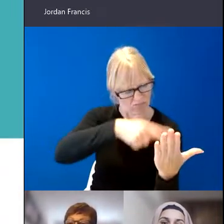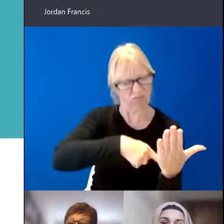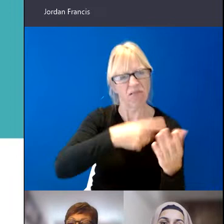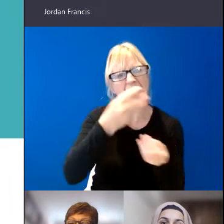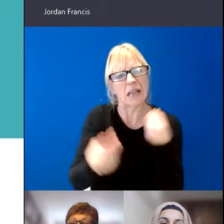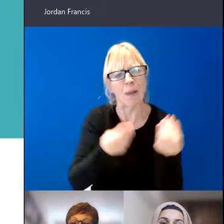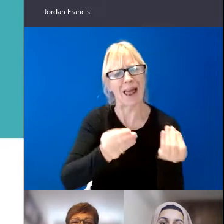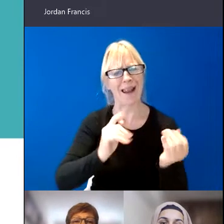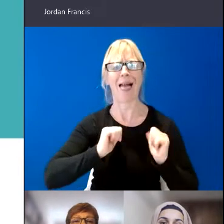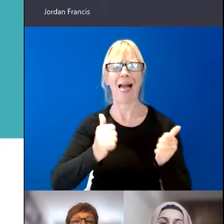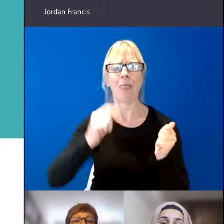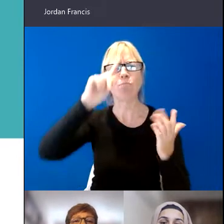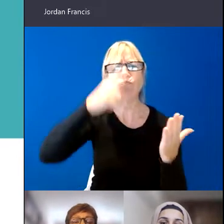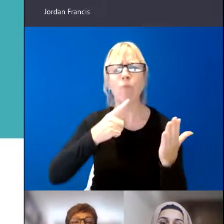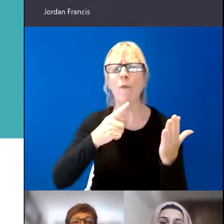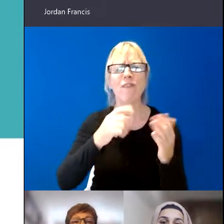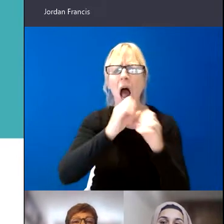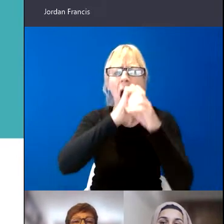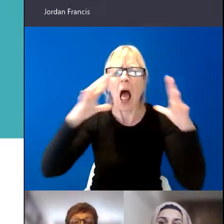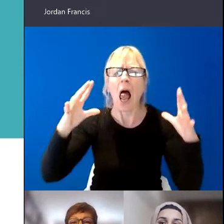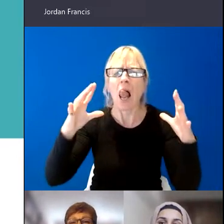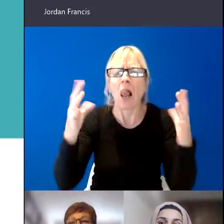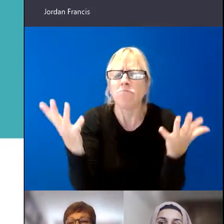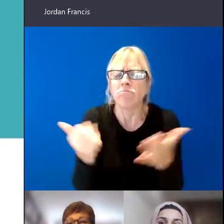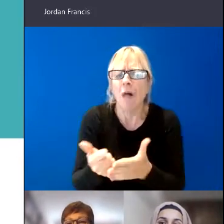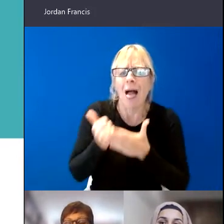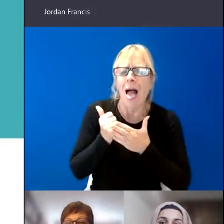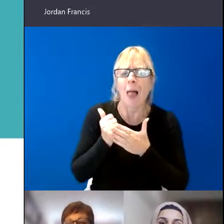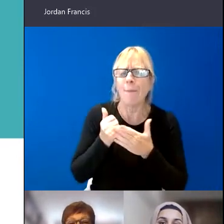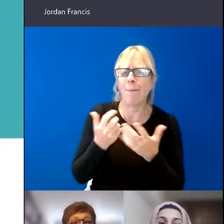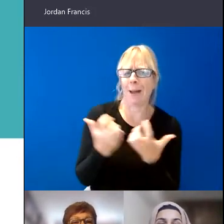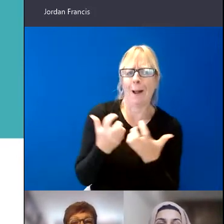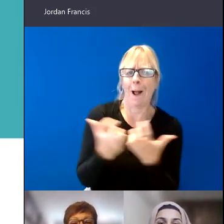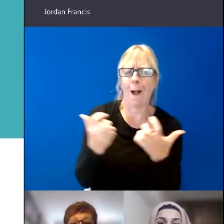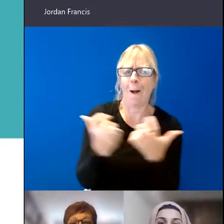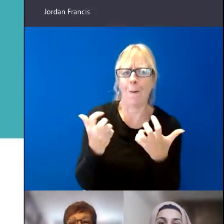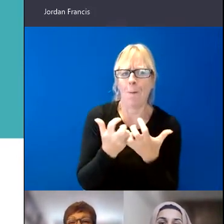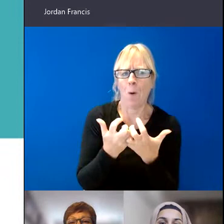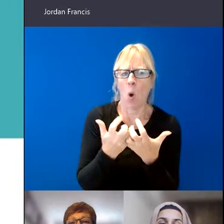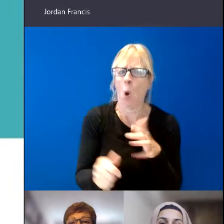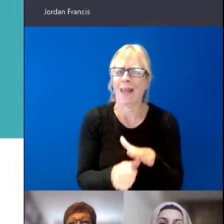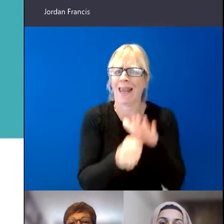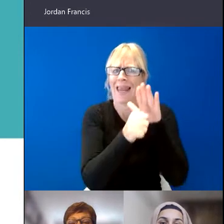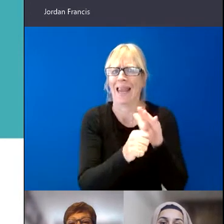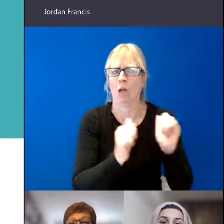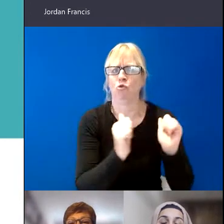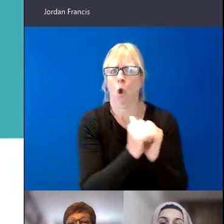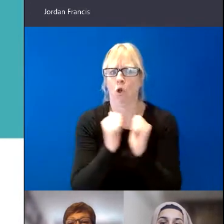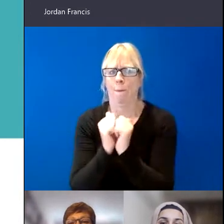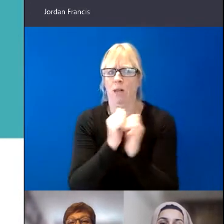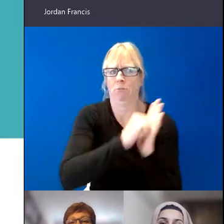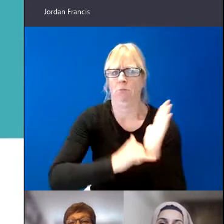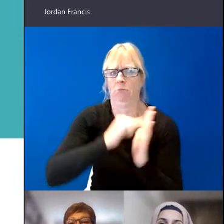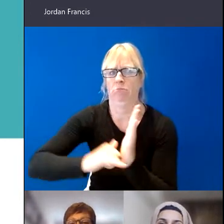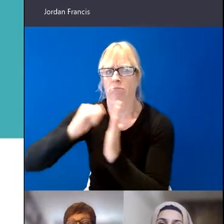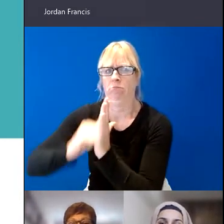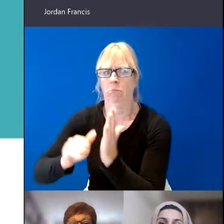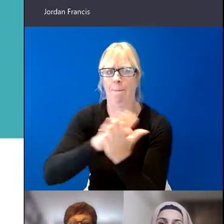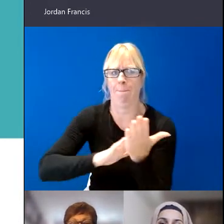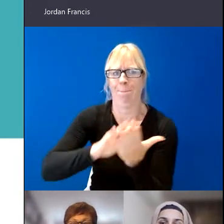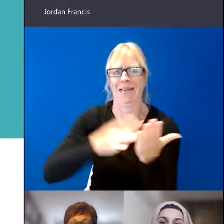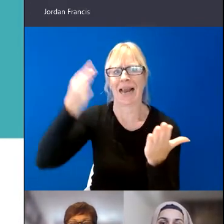profiles have created for us in terms of a set of key documents for us to be able to refer to and reflect